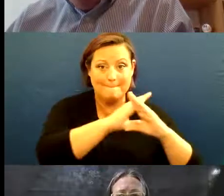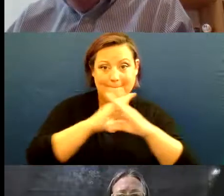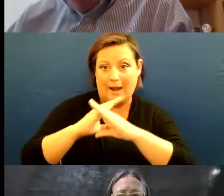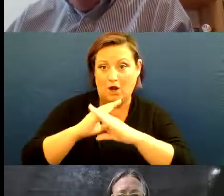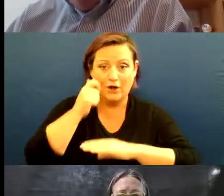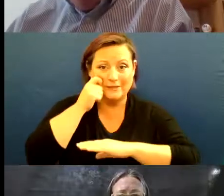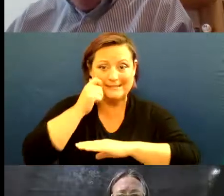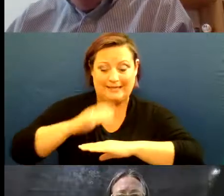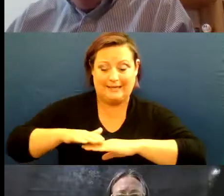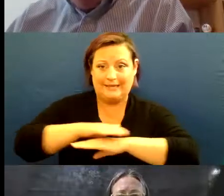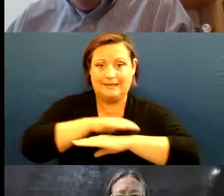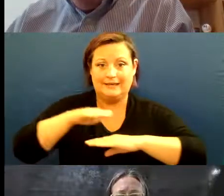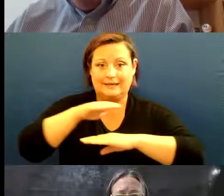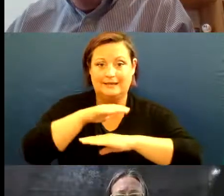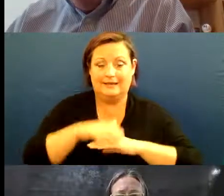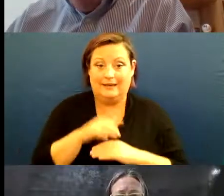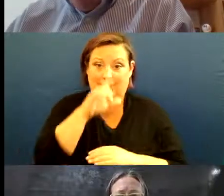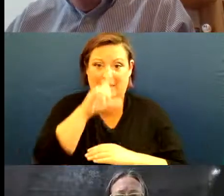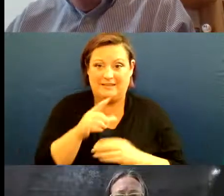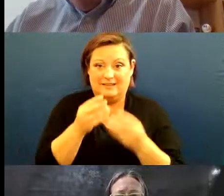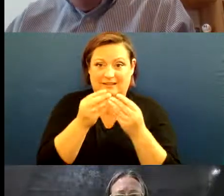basically desiccated right in front of us.